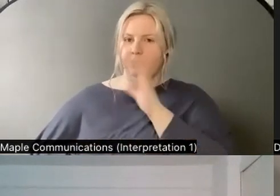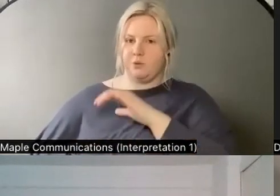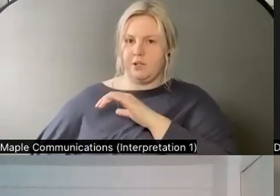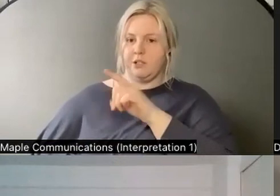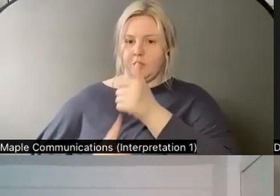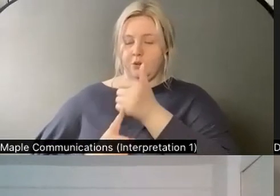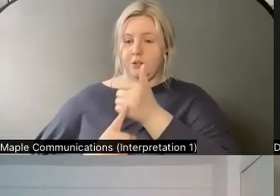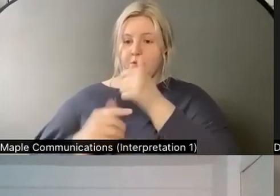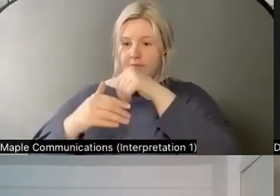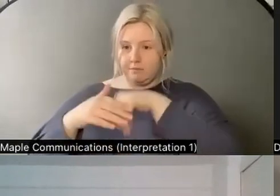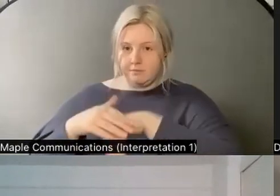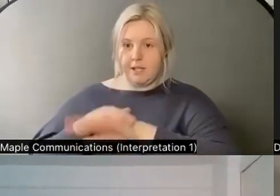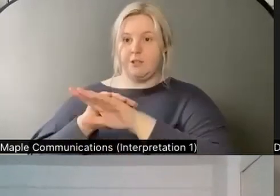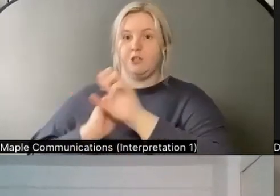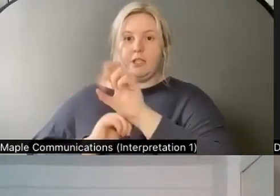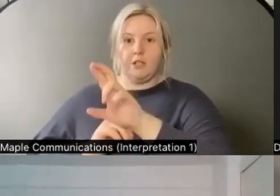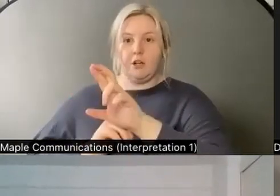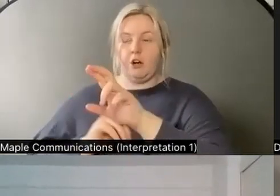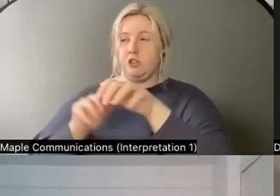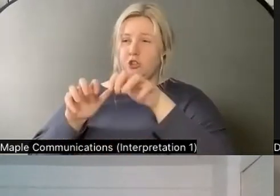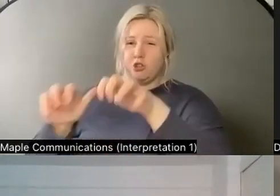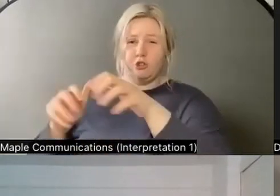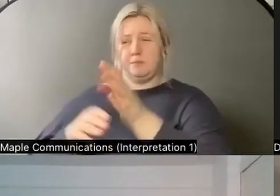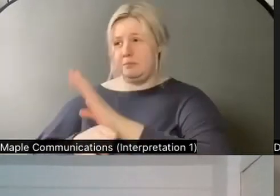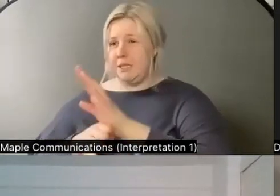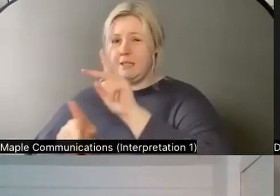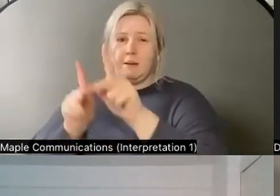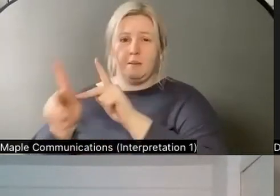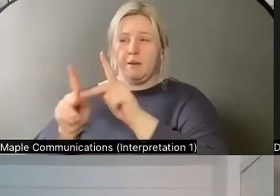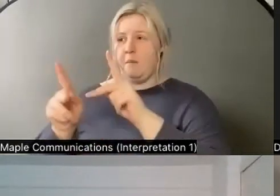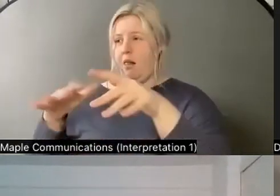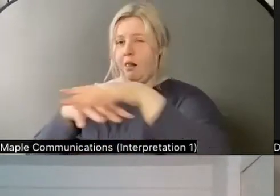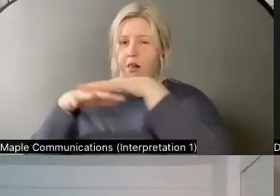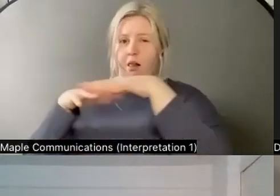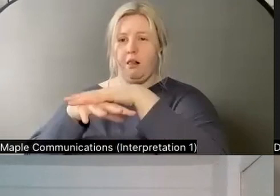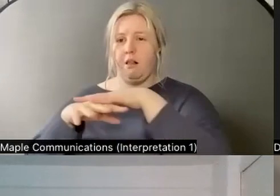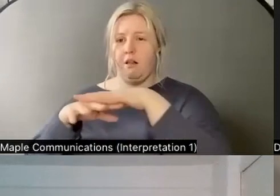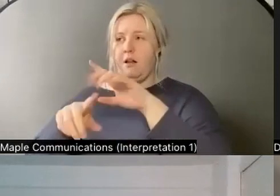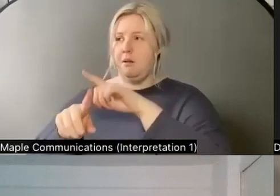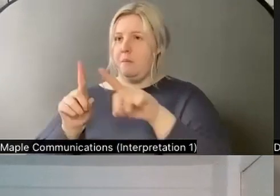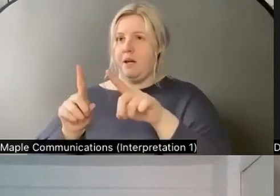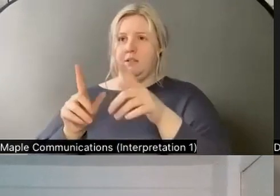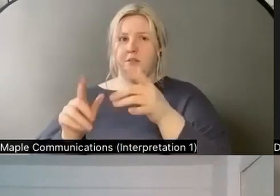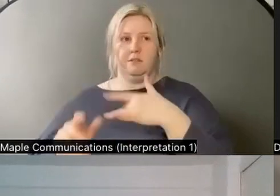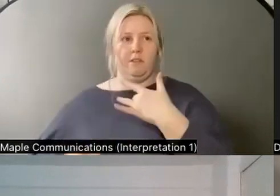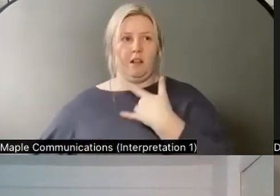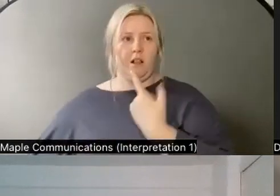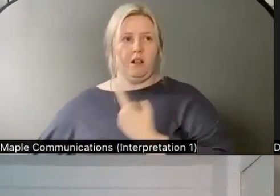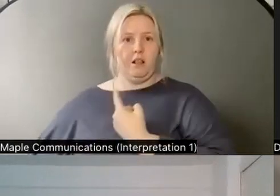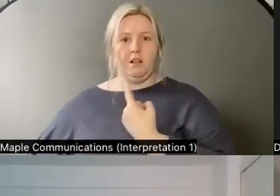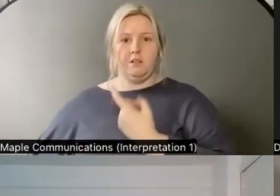a busy, packed ER and have there's no framework to say, like, we're